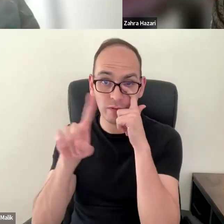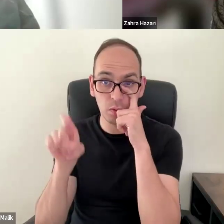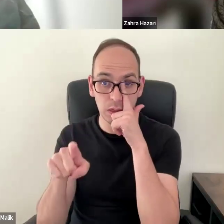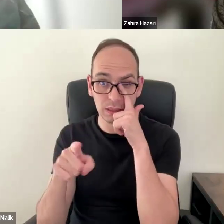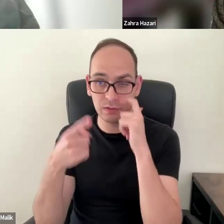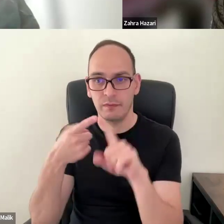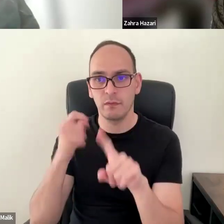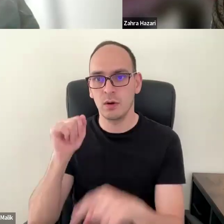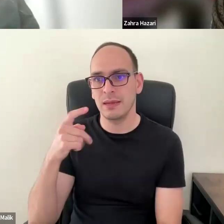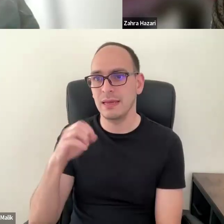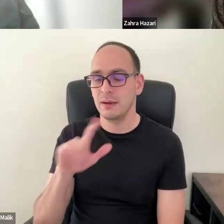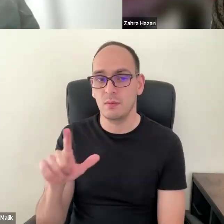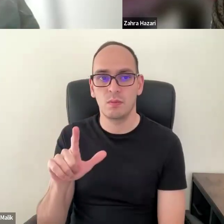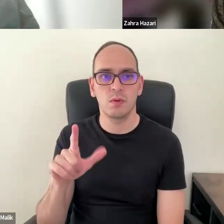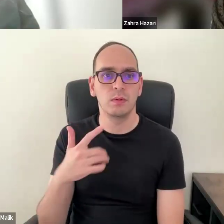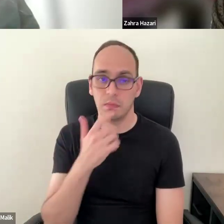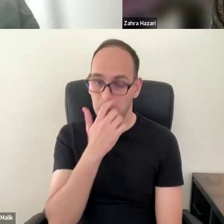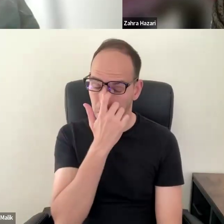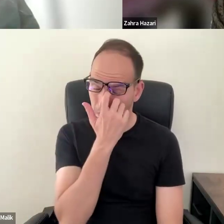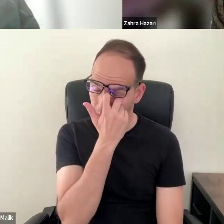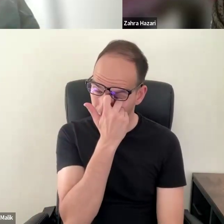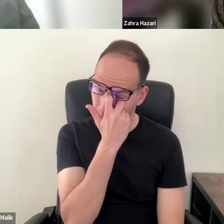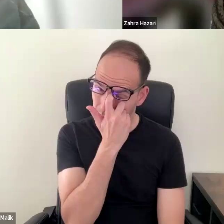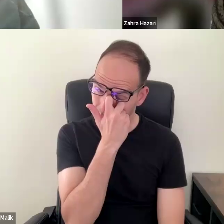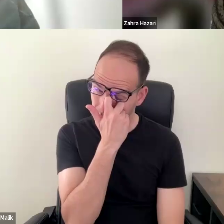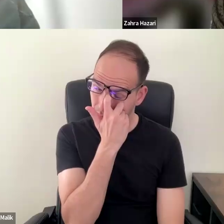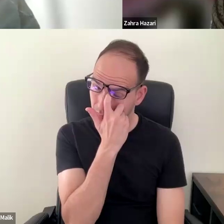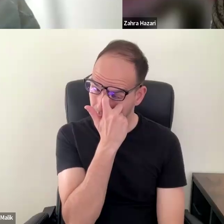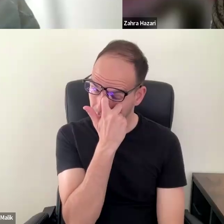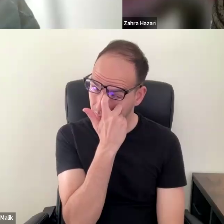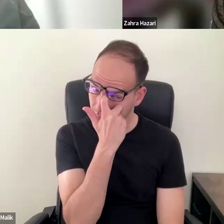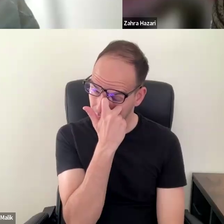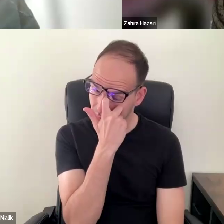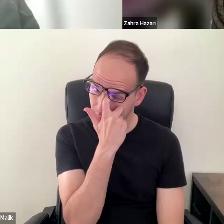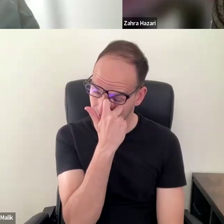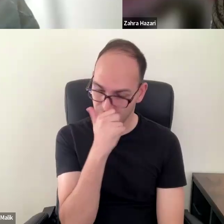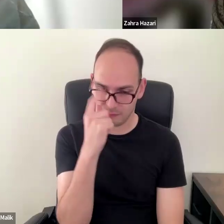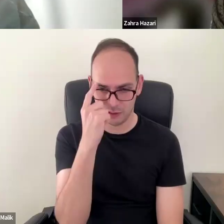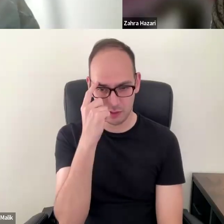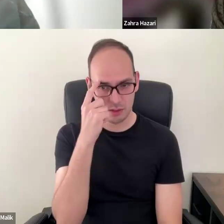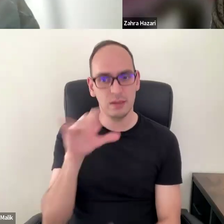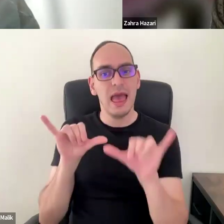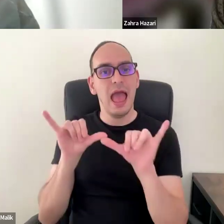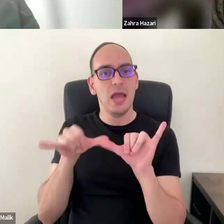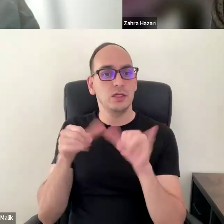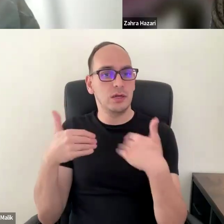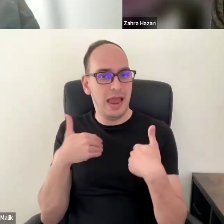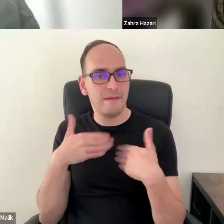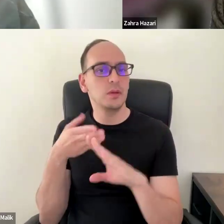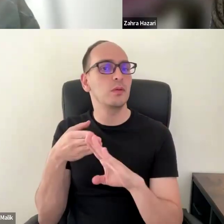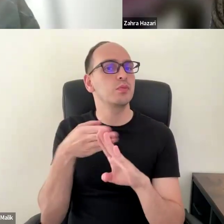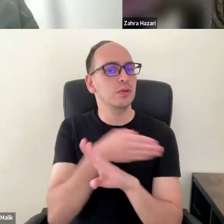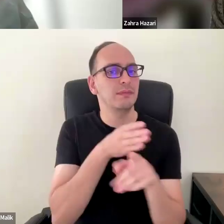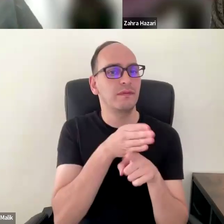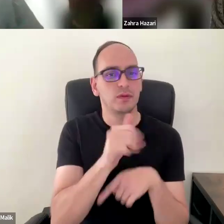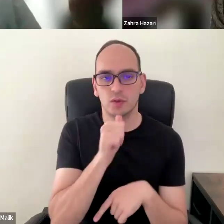April Kilgore. We find that our engineering students have a good STEM identity, but our pre-professionals typically do not identify as STEM. Have you seen that with any